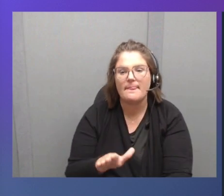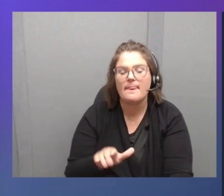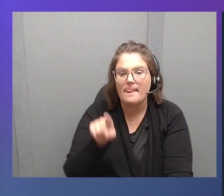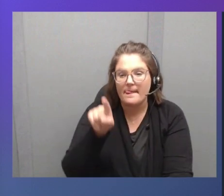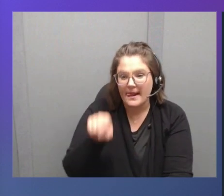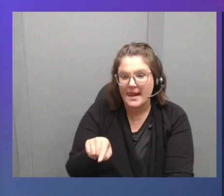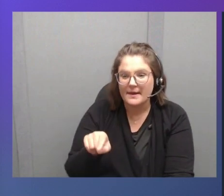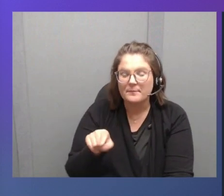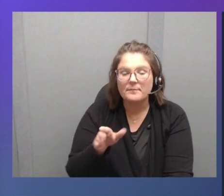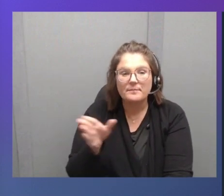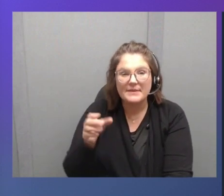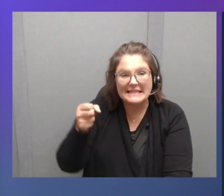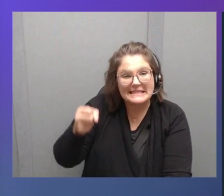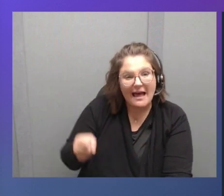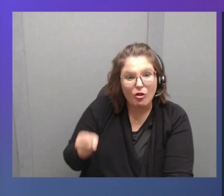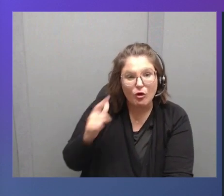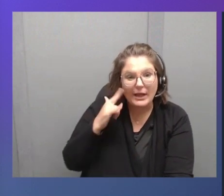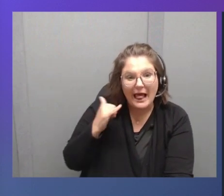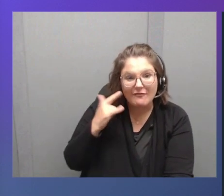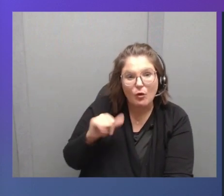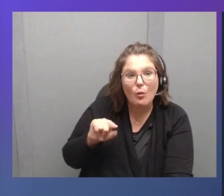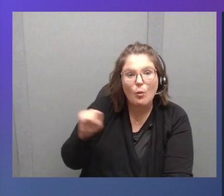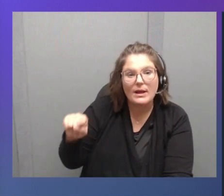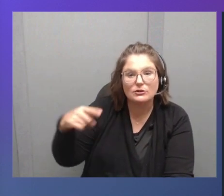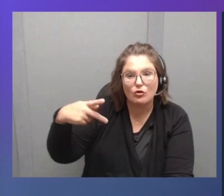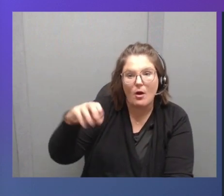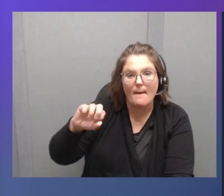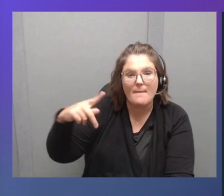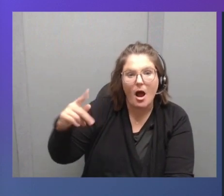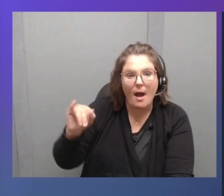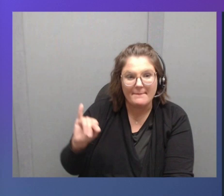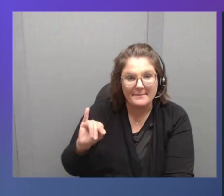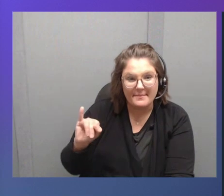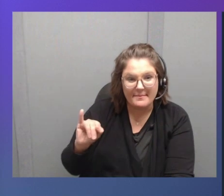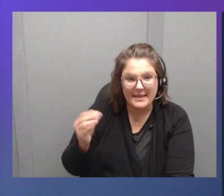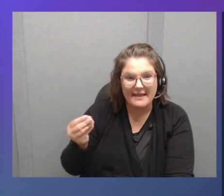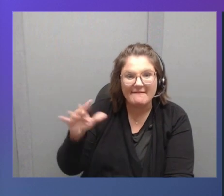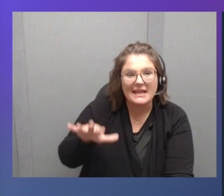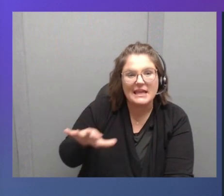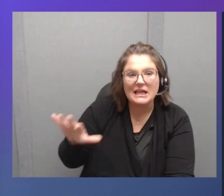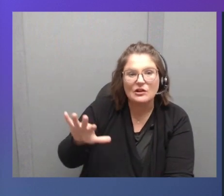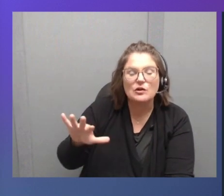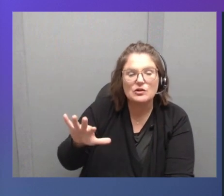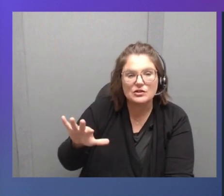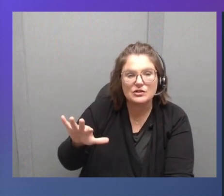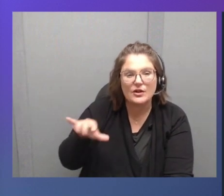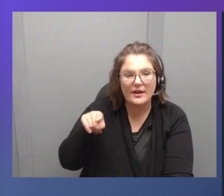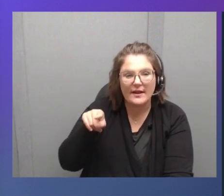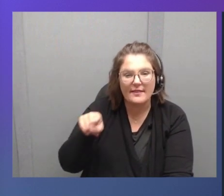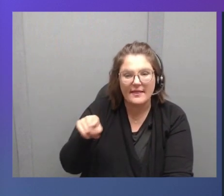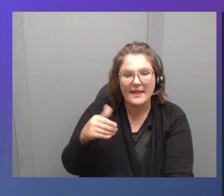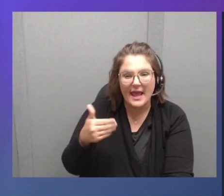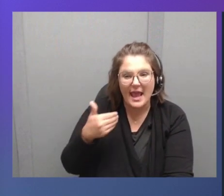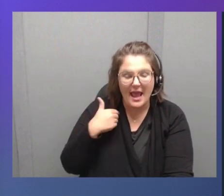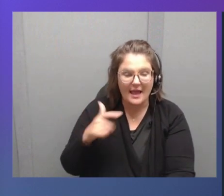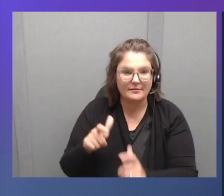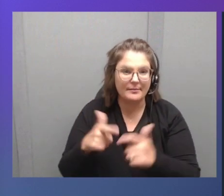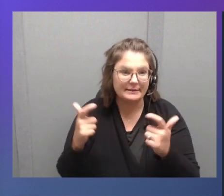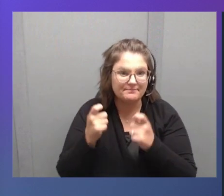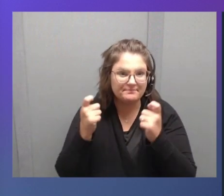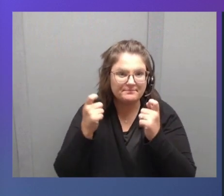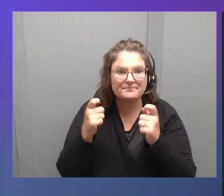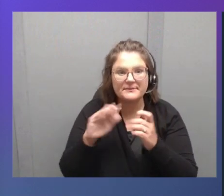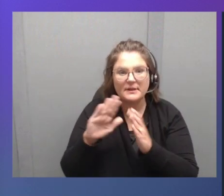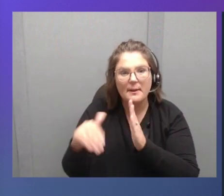Southern California, we went to the poppy fields, Lancaster poppy fields, because we had a big bloom this spring. Yeah. Middle of nowhere, it still